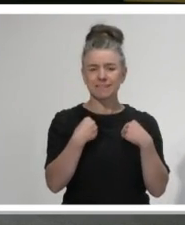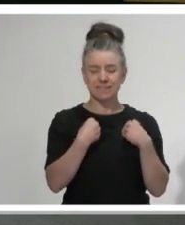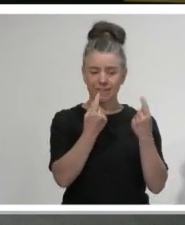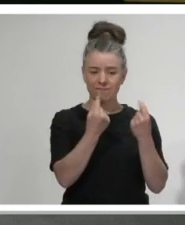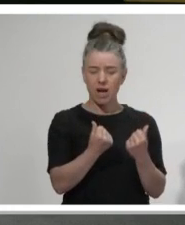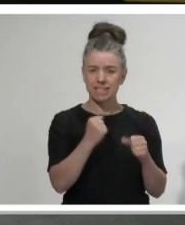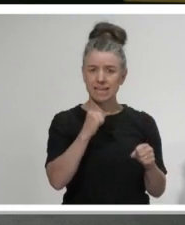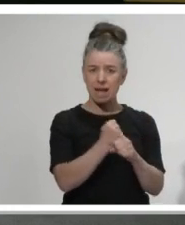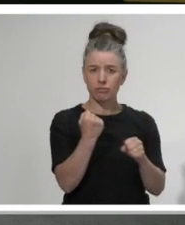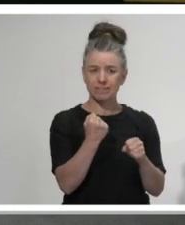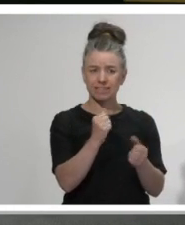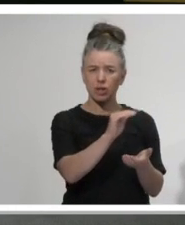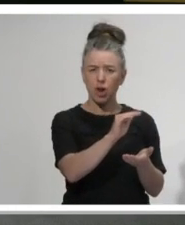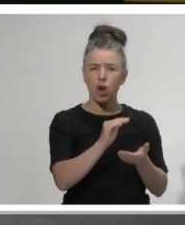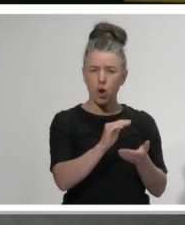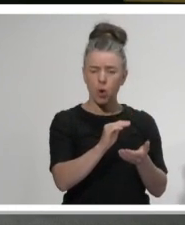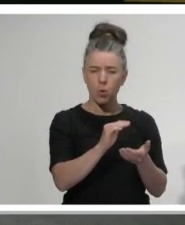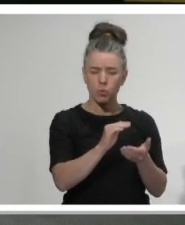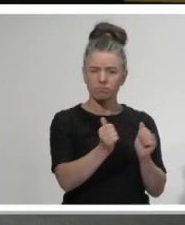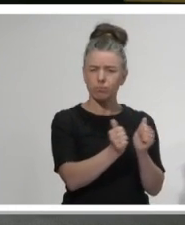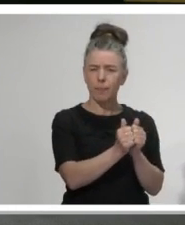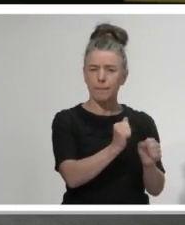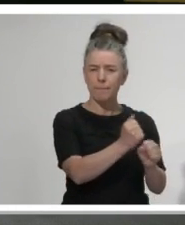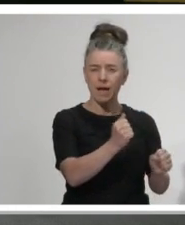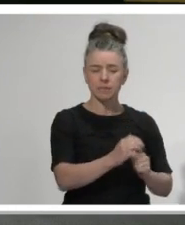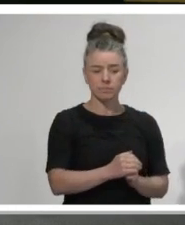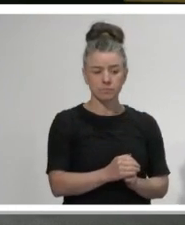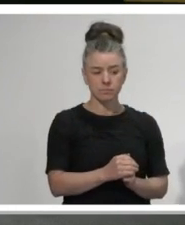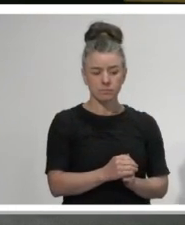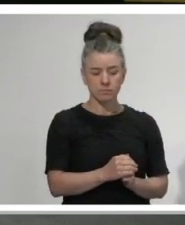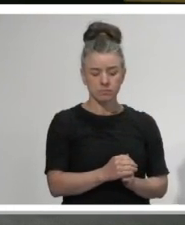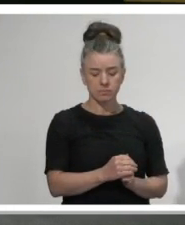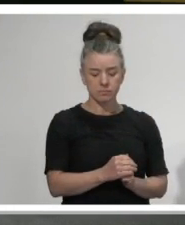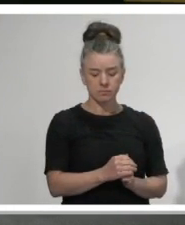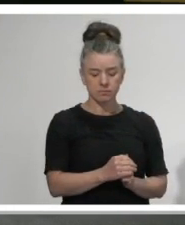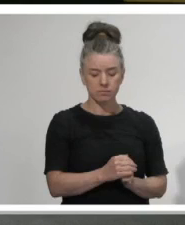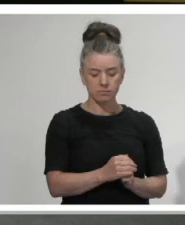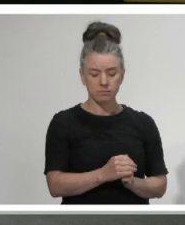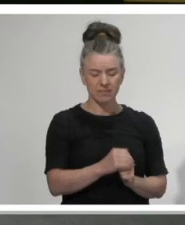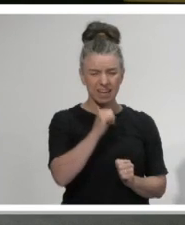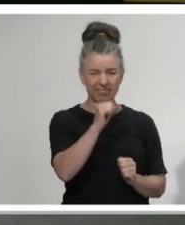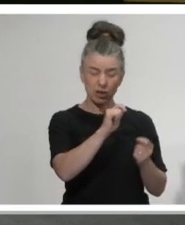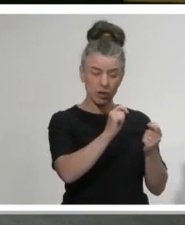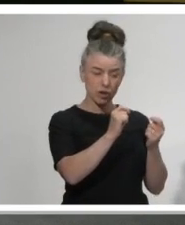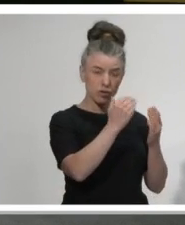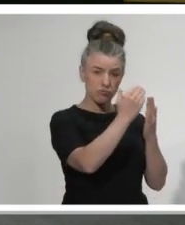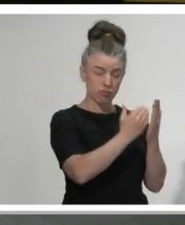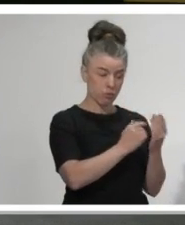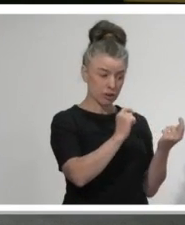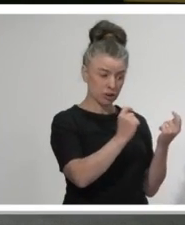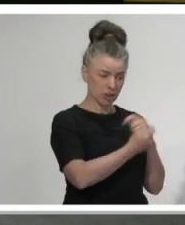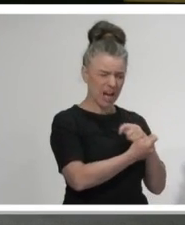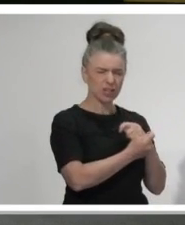scheme. How much more risk are taxpayers going to be exposed to by removing that requirement to have a general